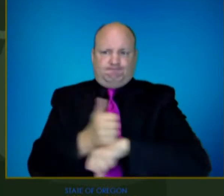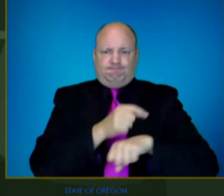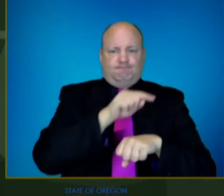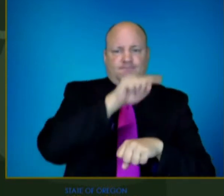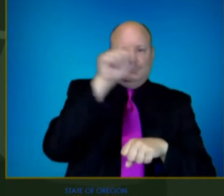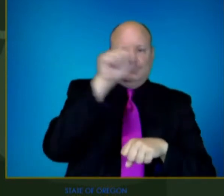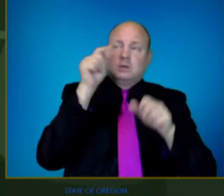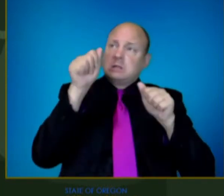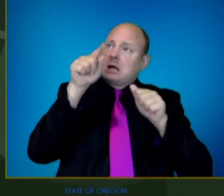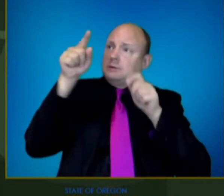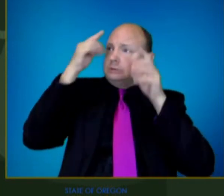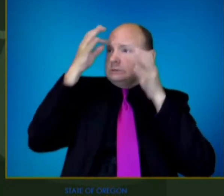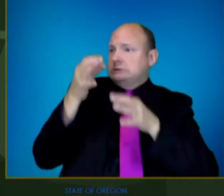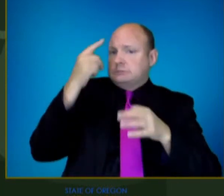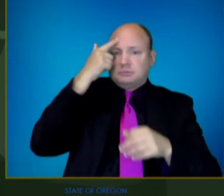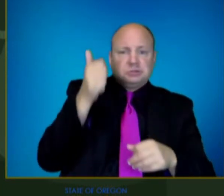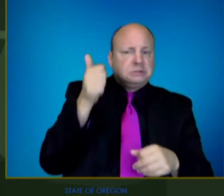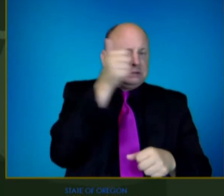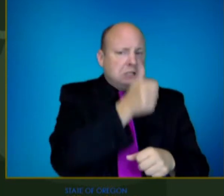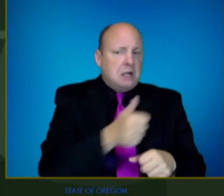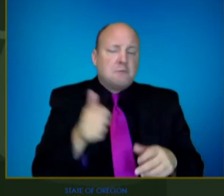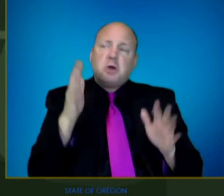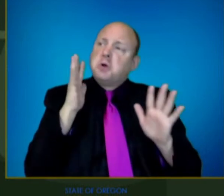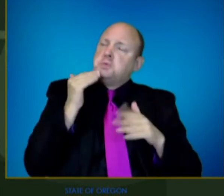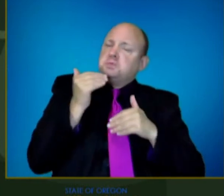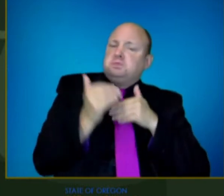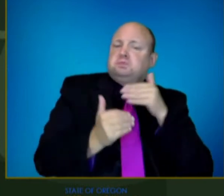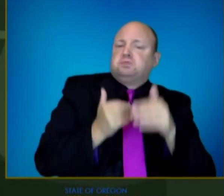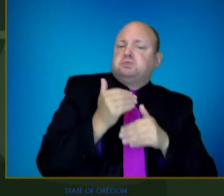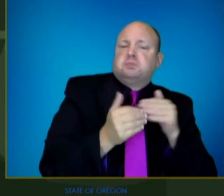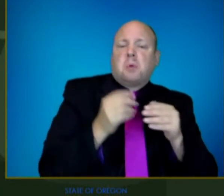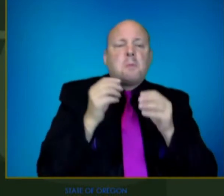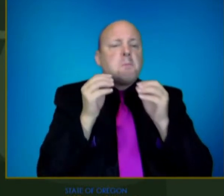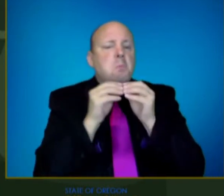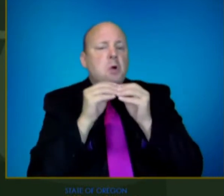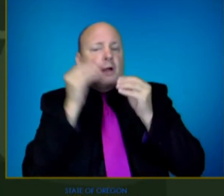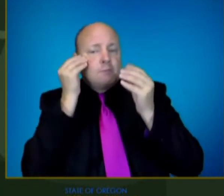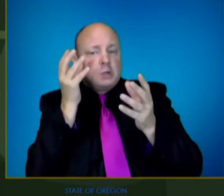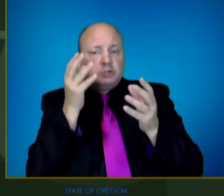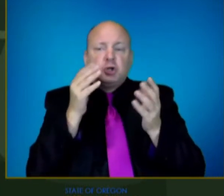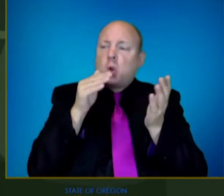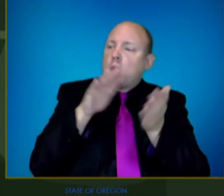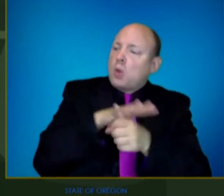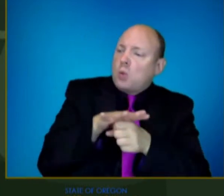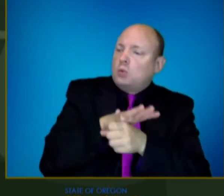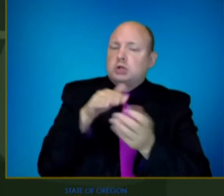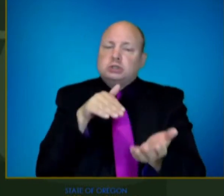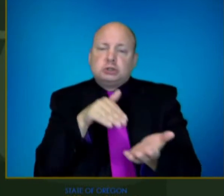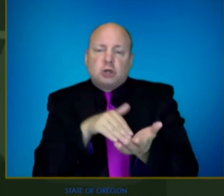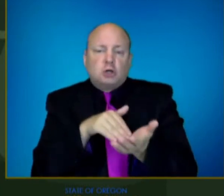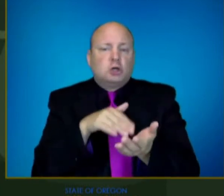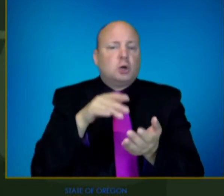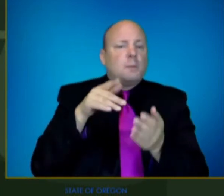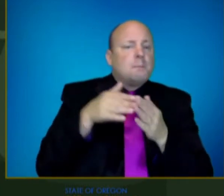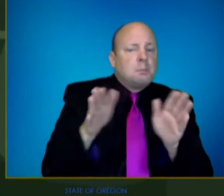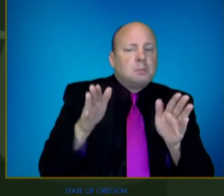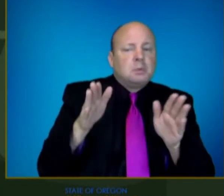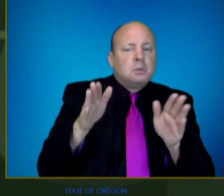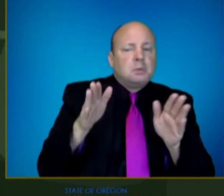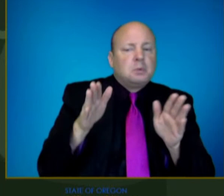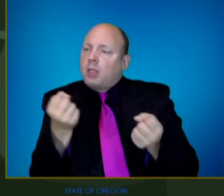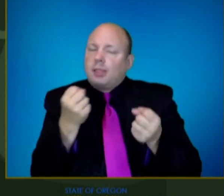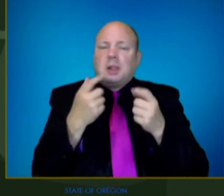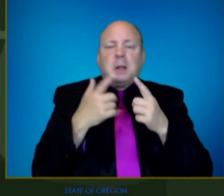on information from their local healthcare providers and their local public health. What was really,